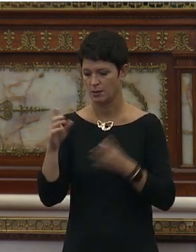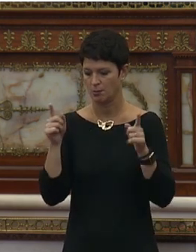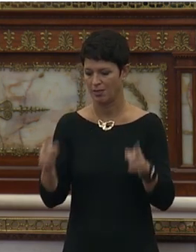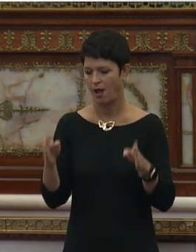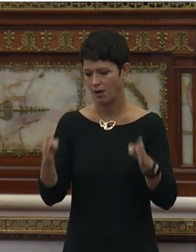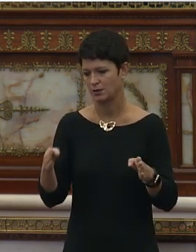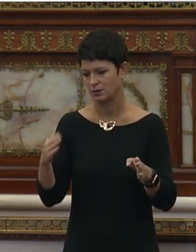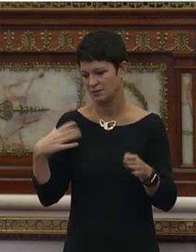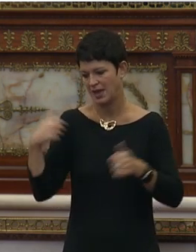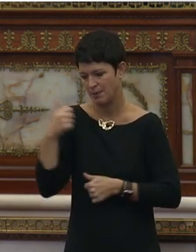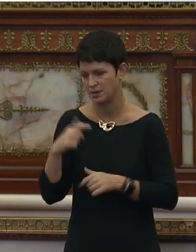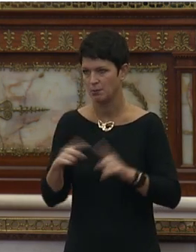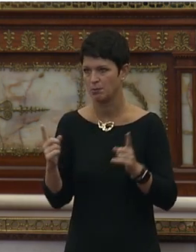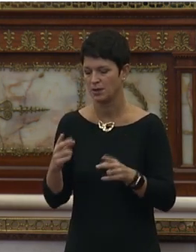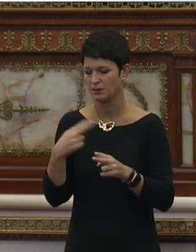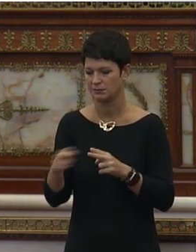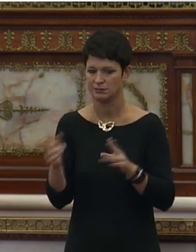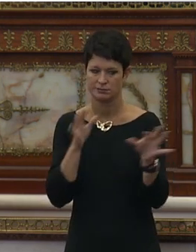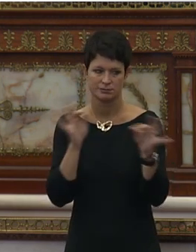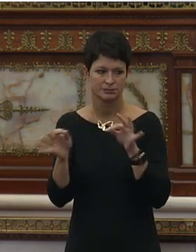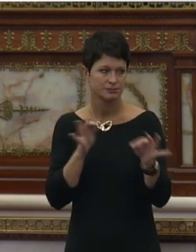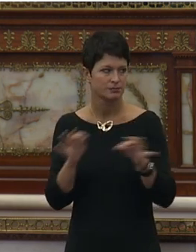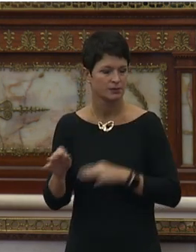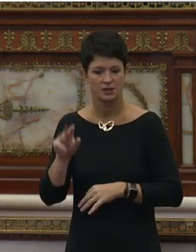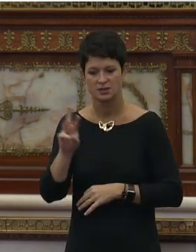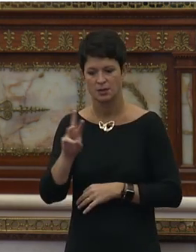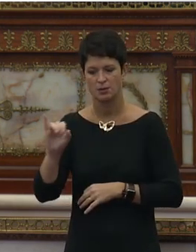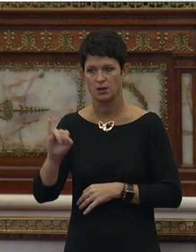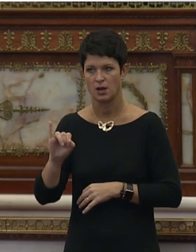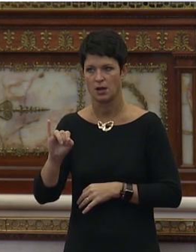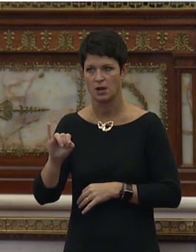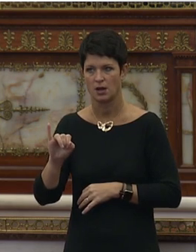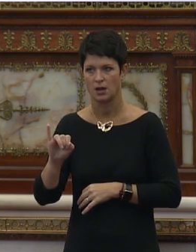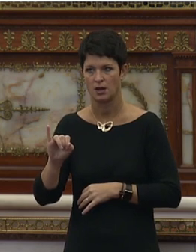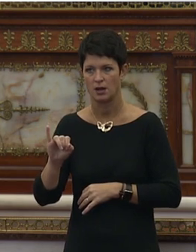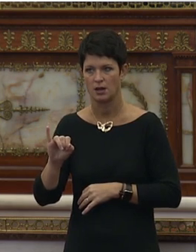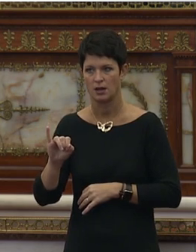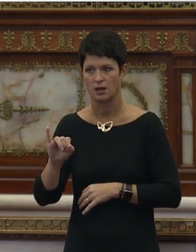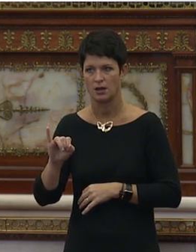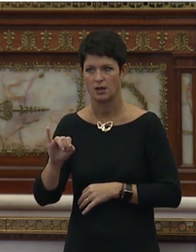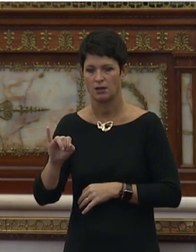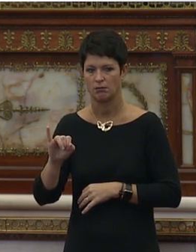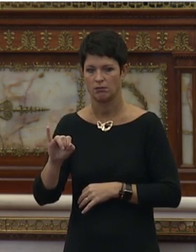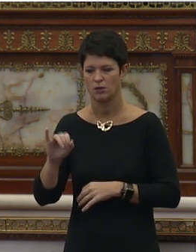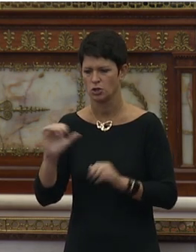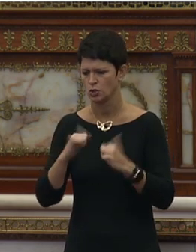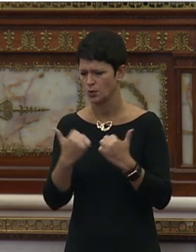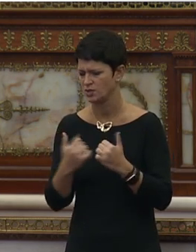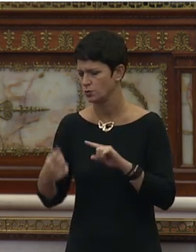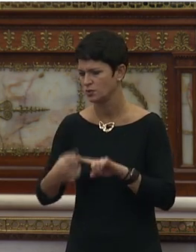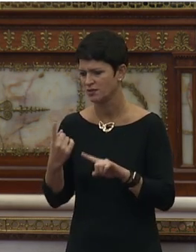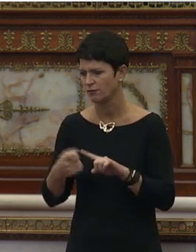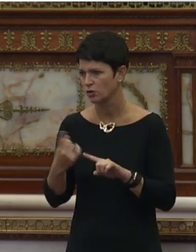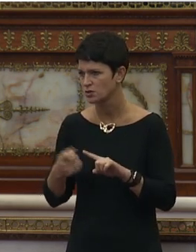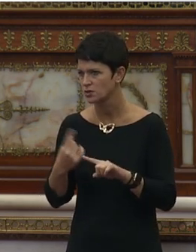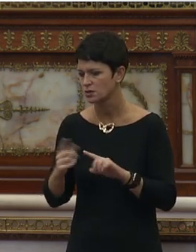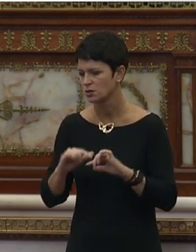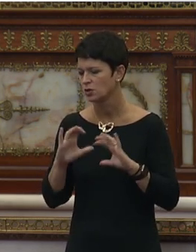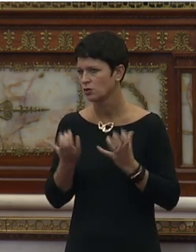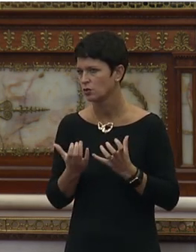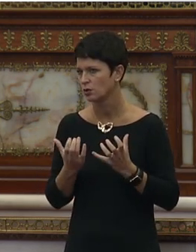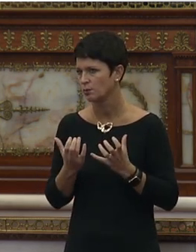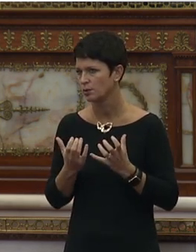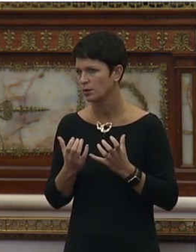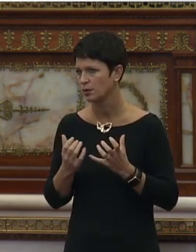But I want to give you a little brief history. WRA, Winfield Residents Association, was the first group other